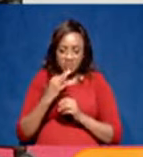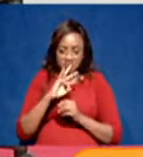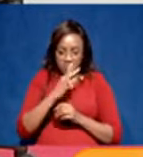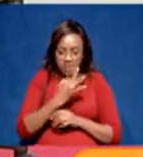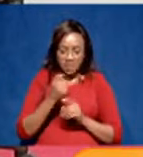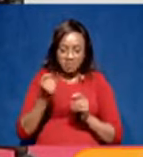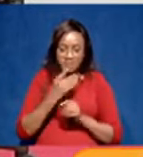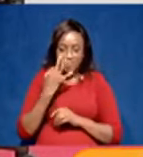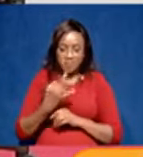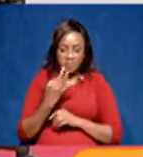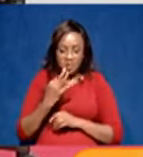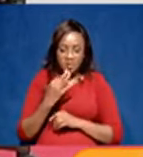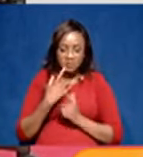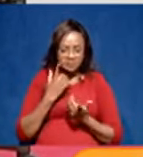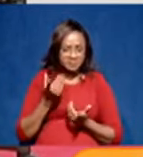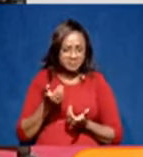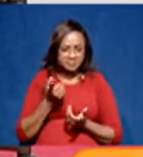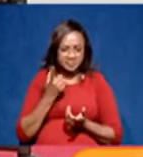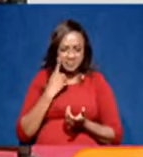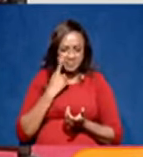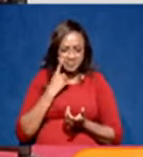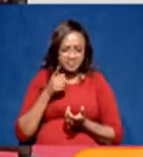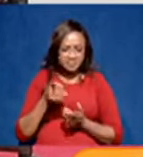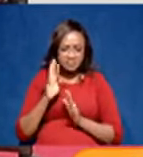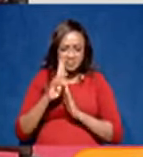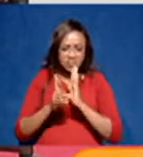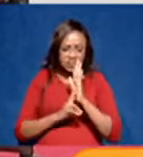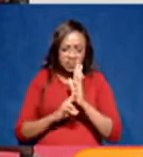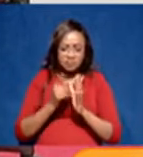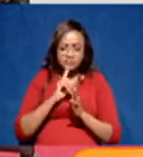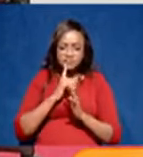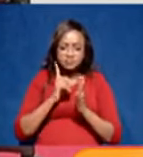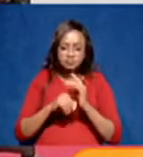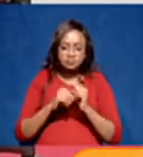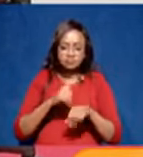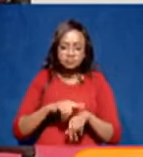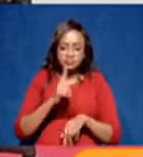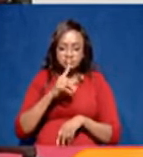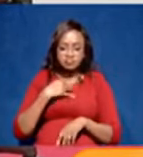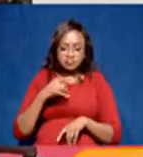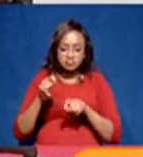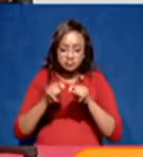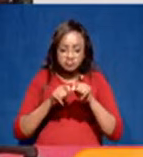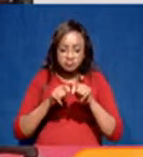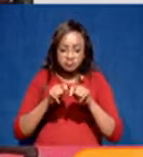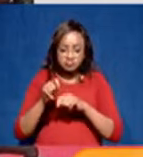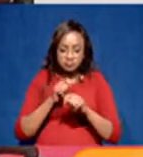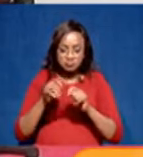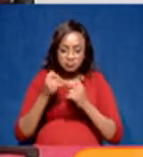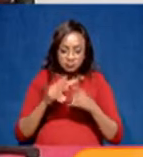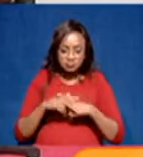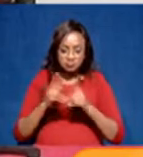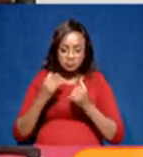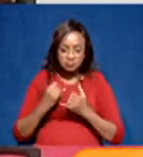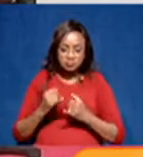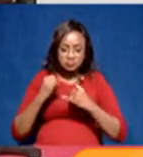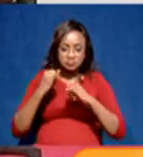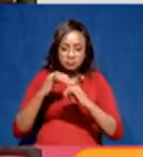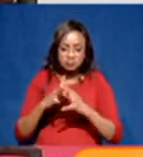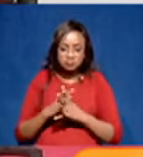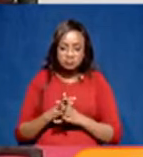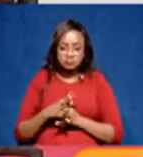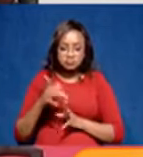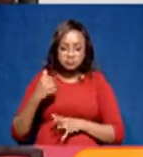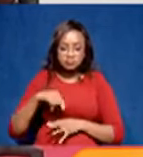same month. I look at the regulations and they are saying that upon the regulations coming into effect, meaning they have been published by the